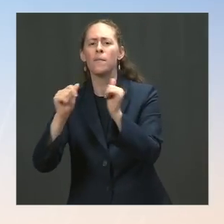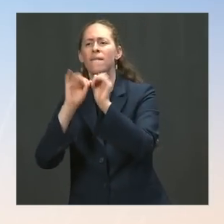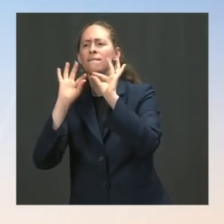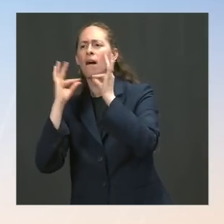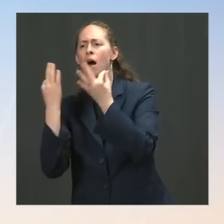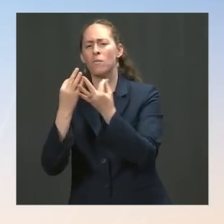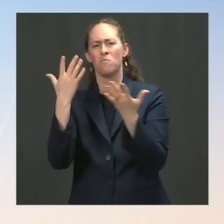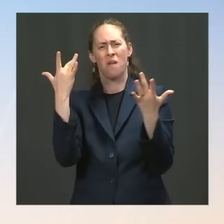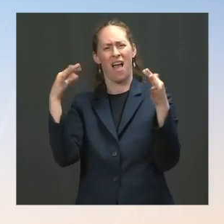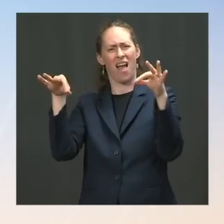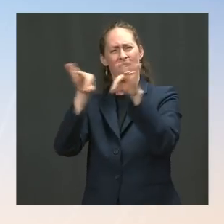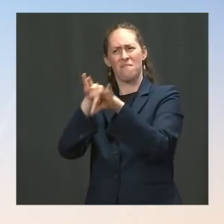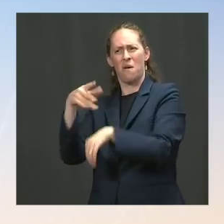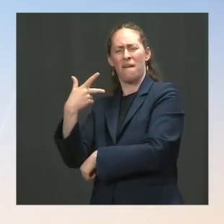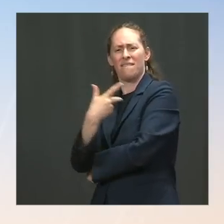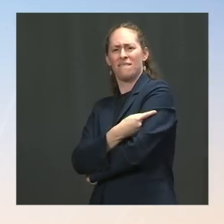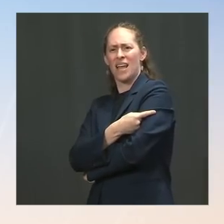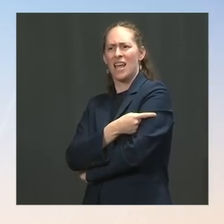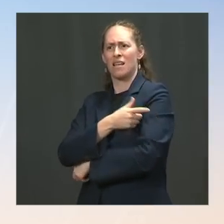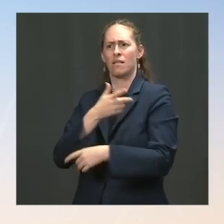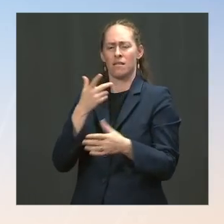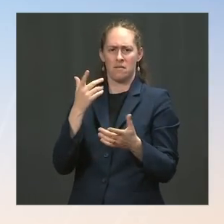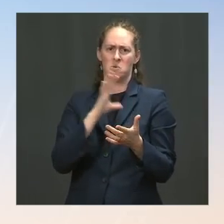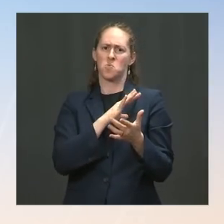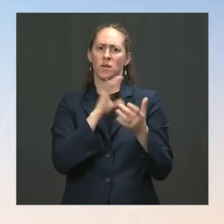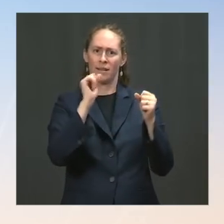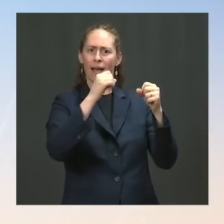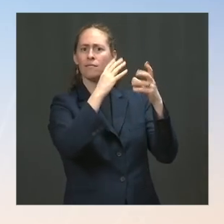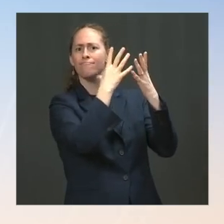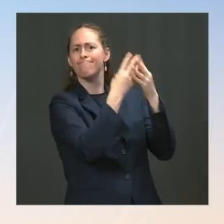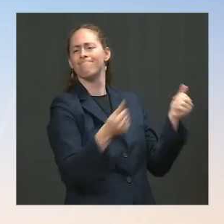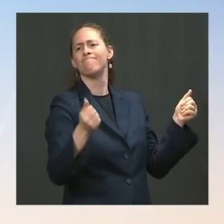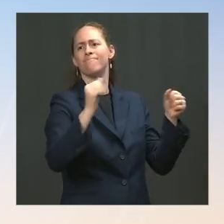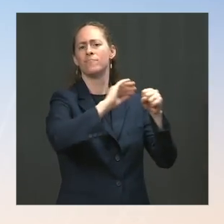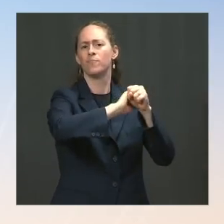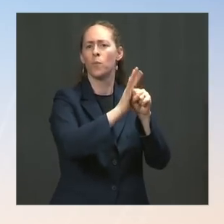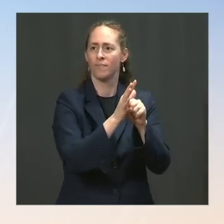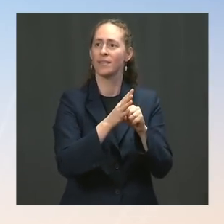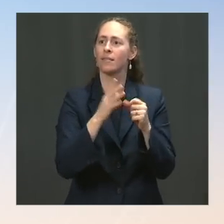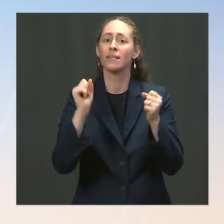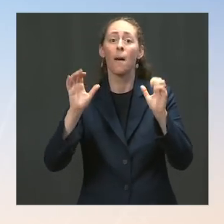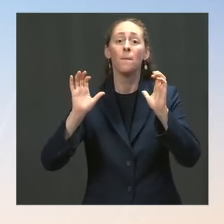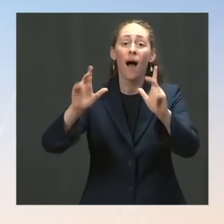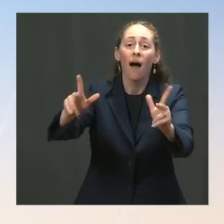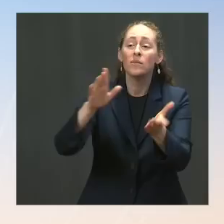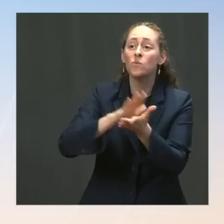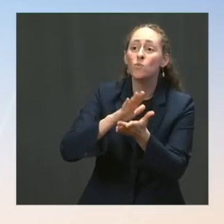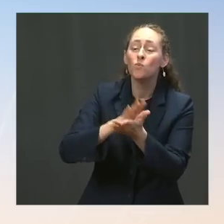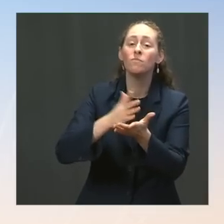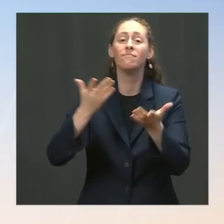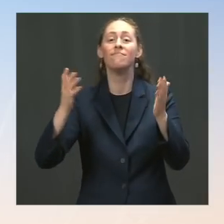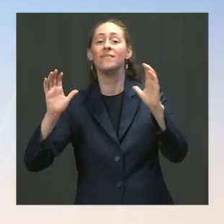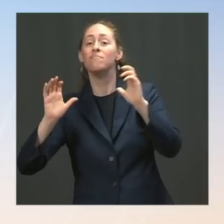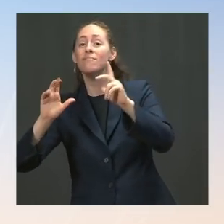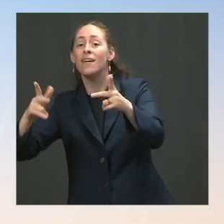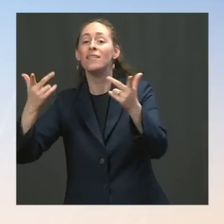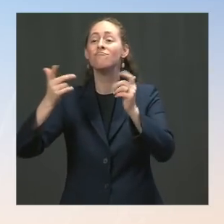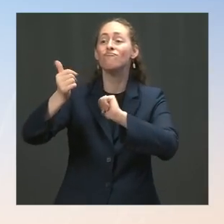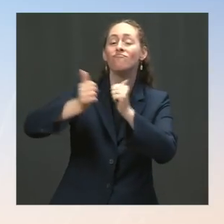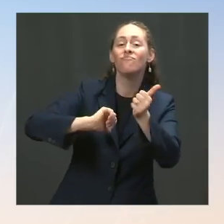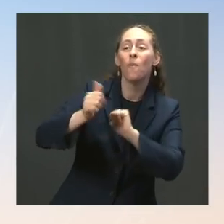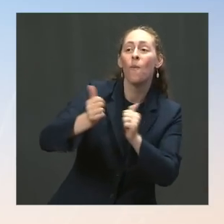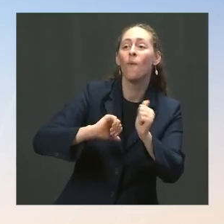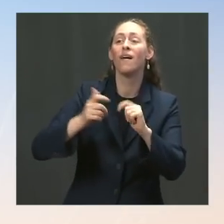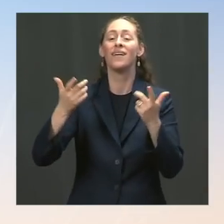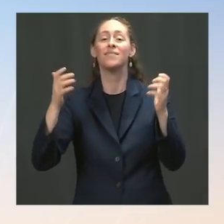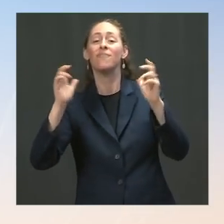the virus and get students back into the classrooms, on sports fields, in school plays, and among their peers this fall. Next week, I'll